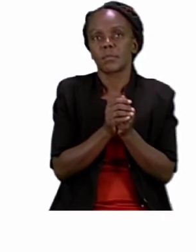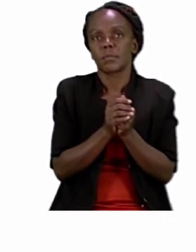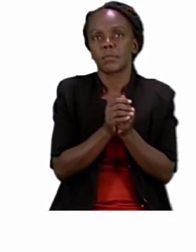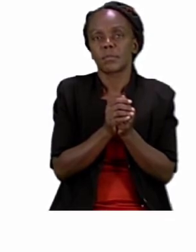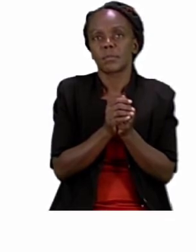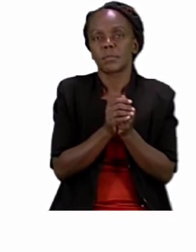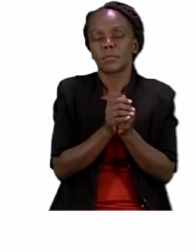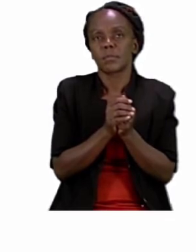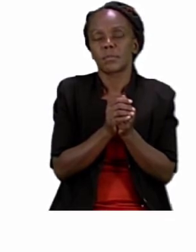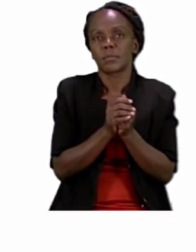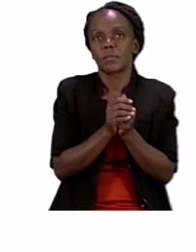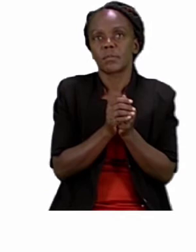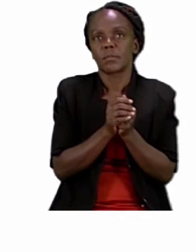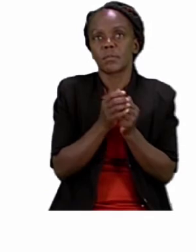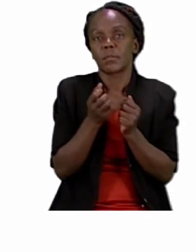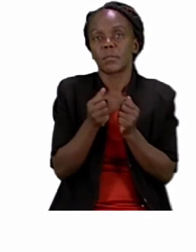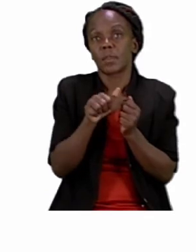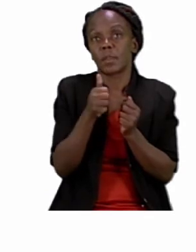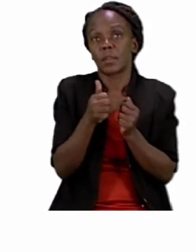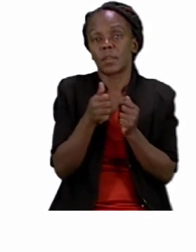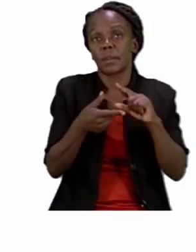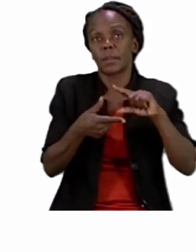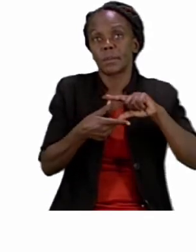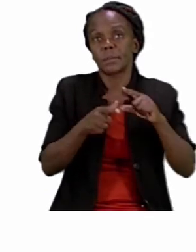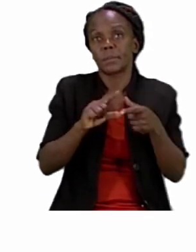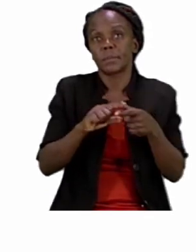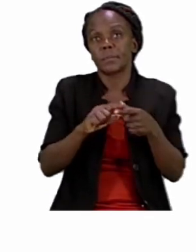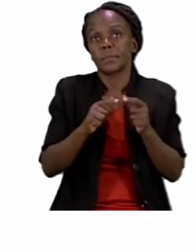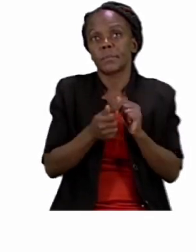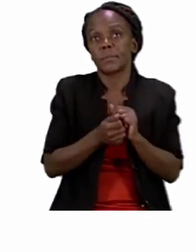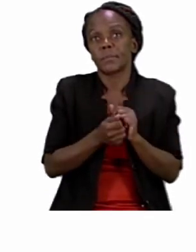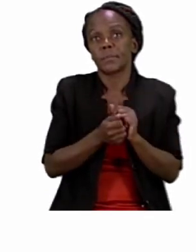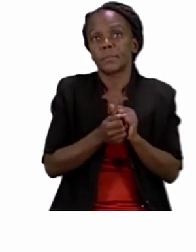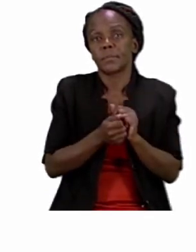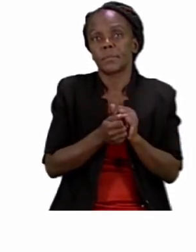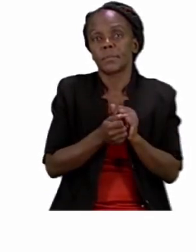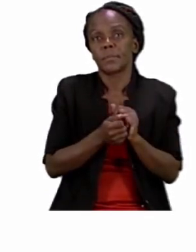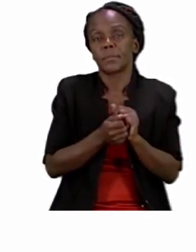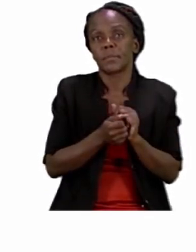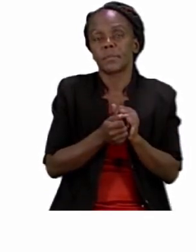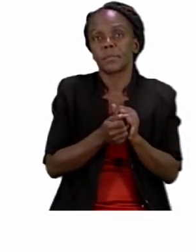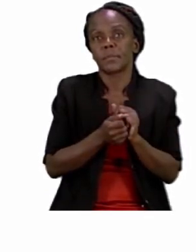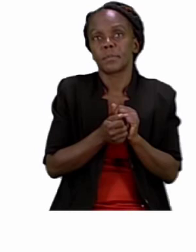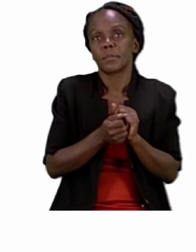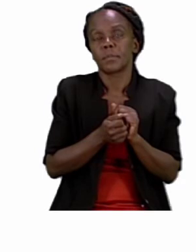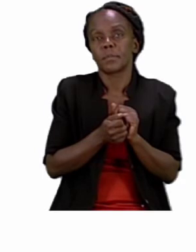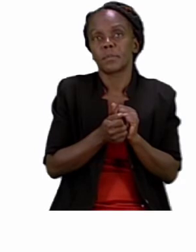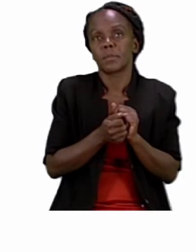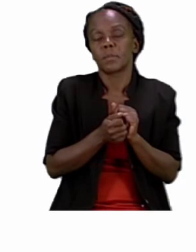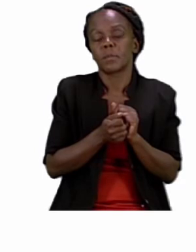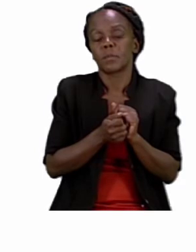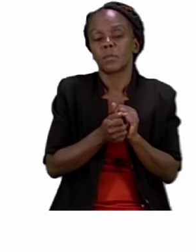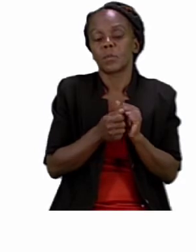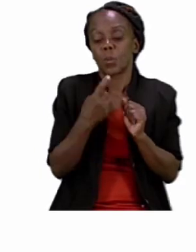have other shapes joining us. But it is asking you to only color the